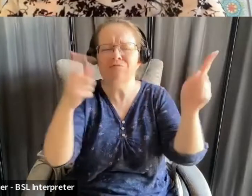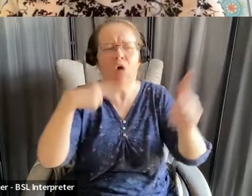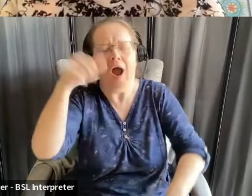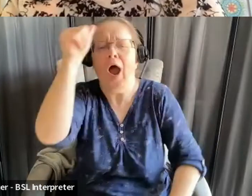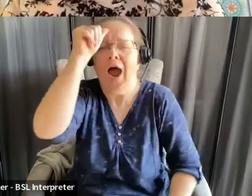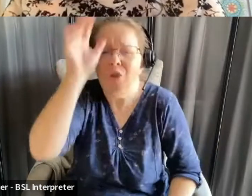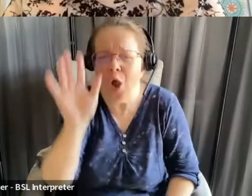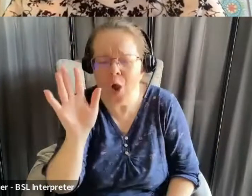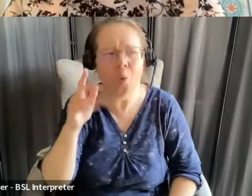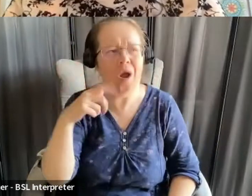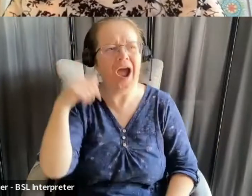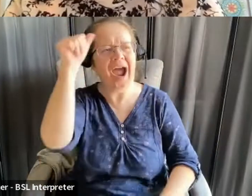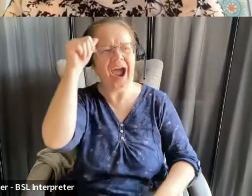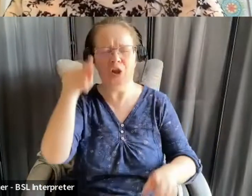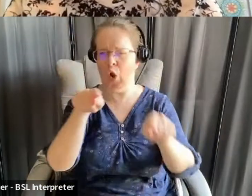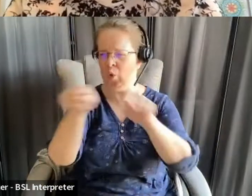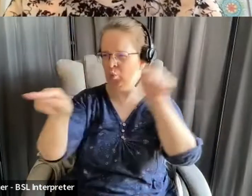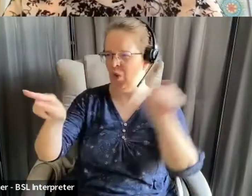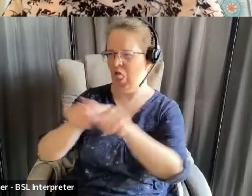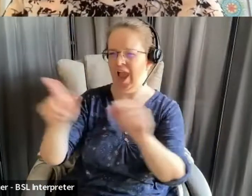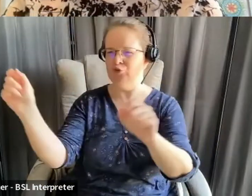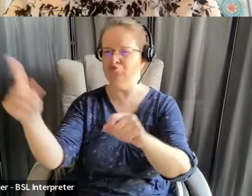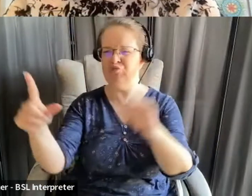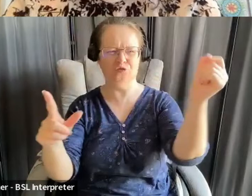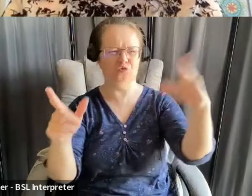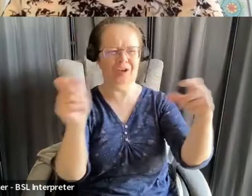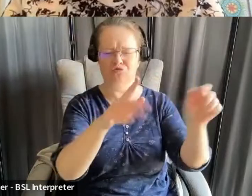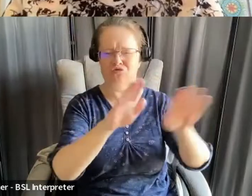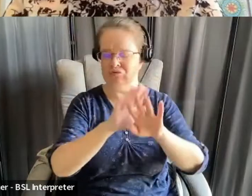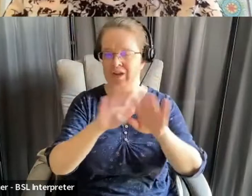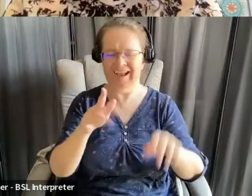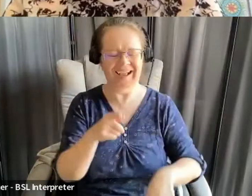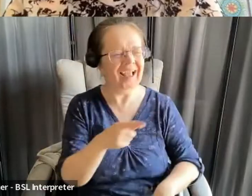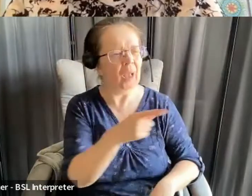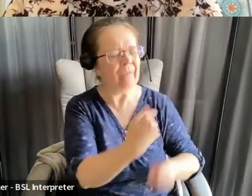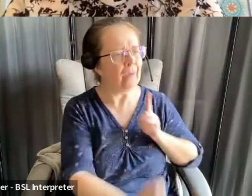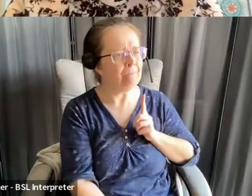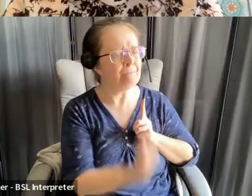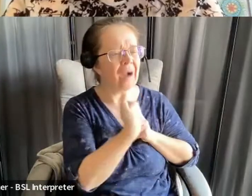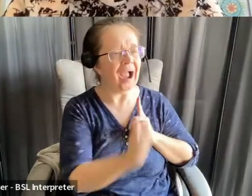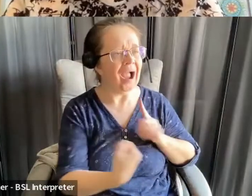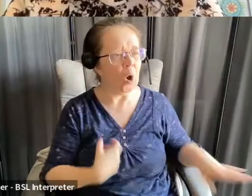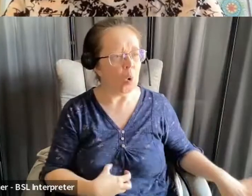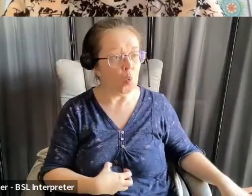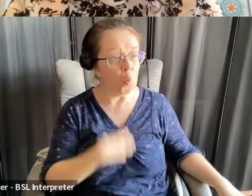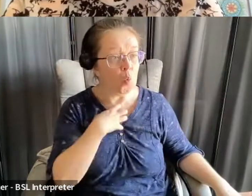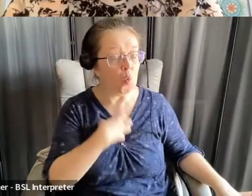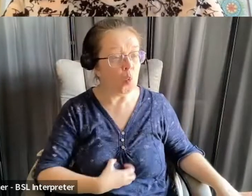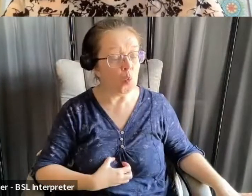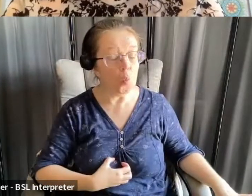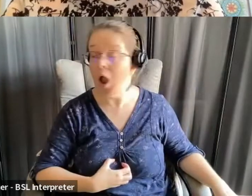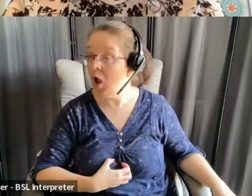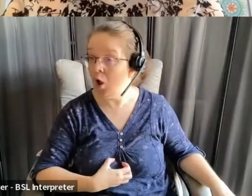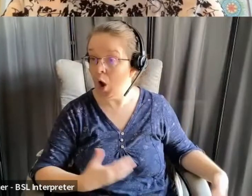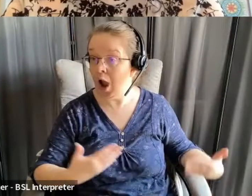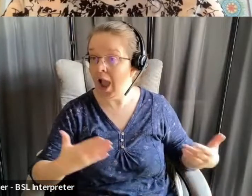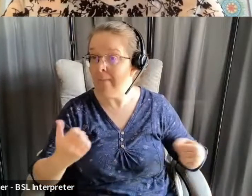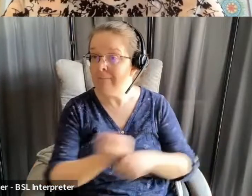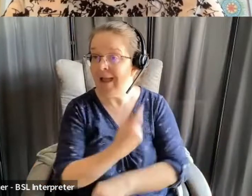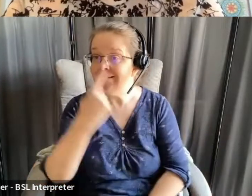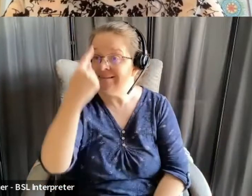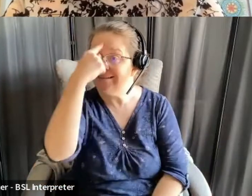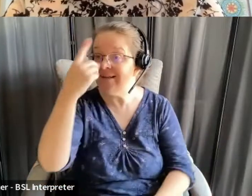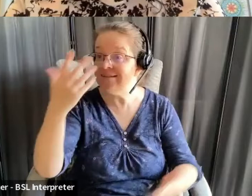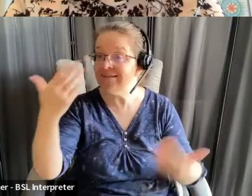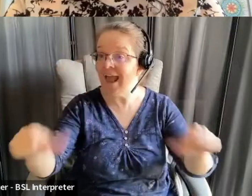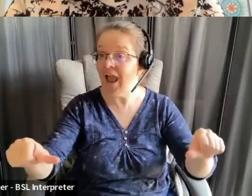knew things were very strange, but it made, for me, it was a massive, massive turning point. It all made sense, and